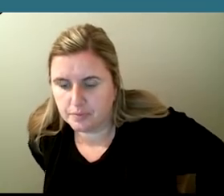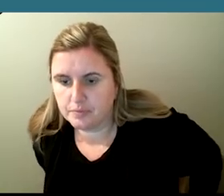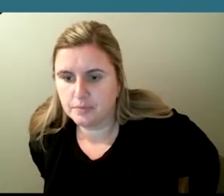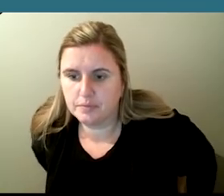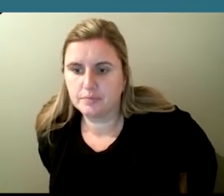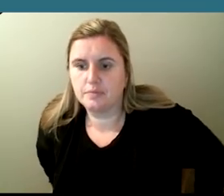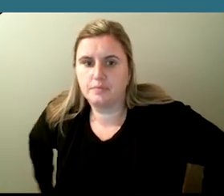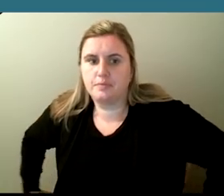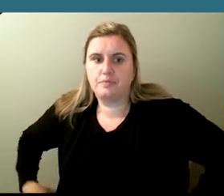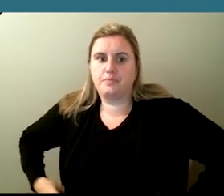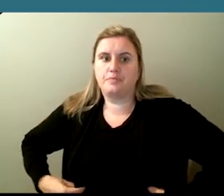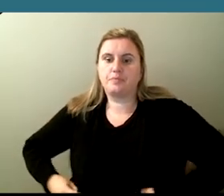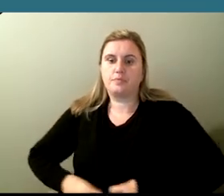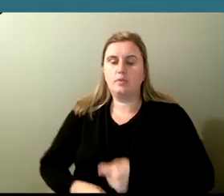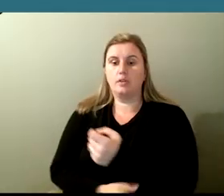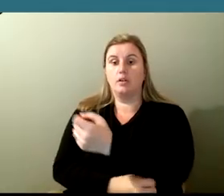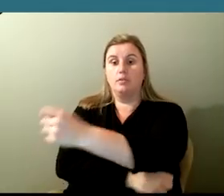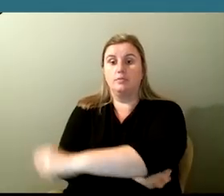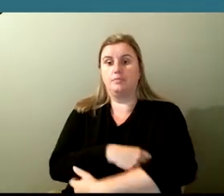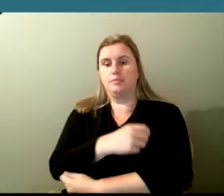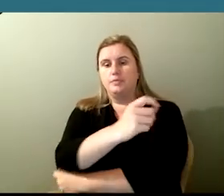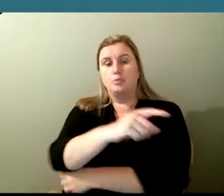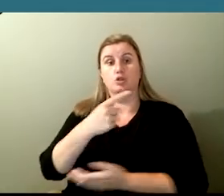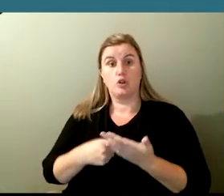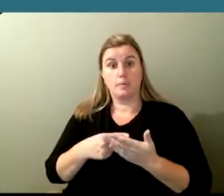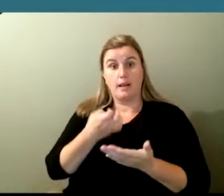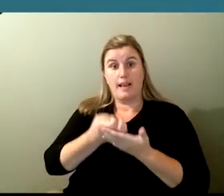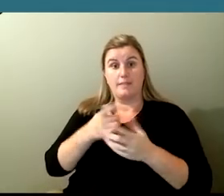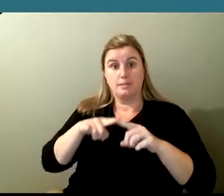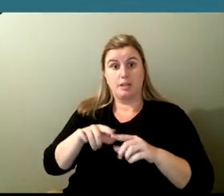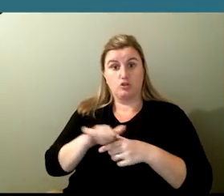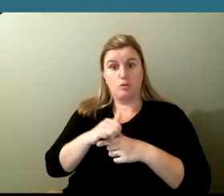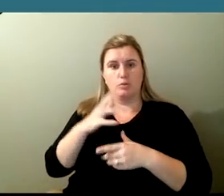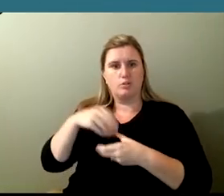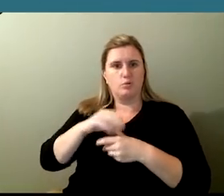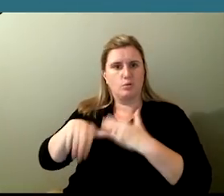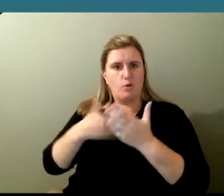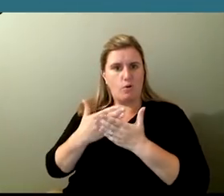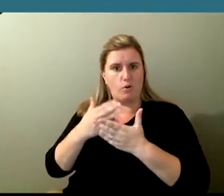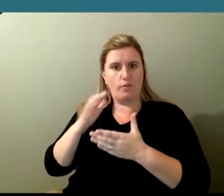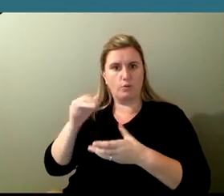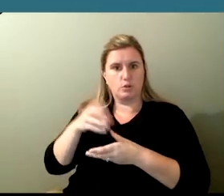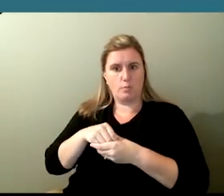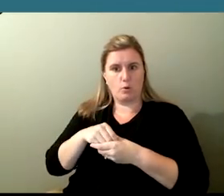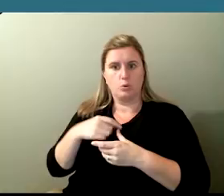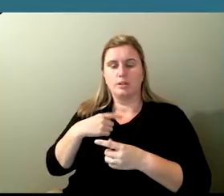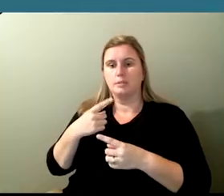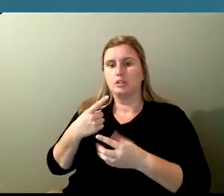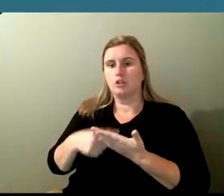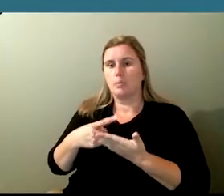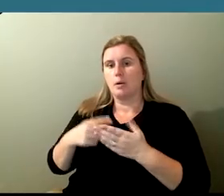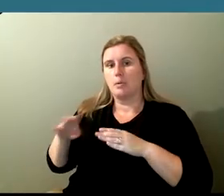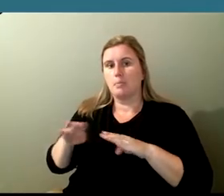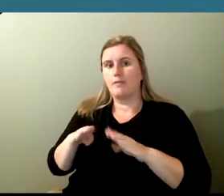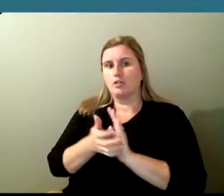So if we're talking about evidence-based training that includes all of those components, we are going to basically be talking about behavioral